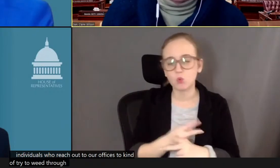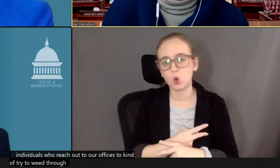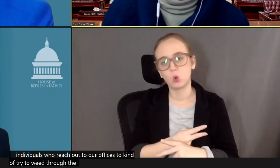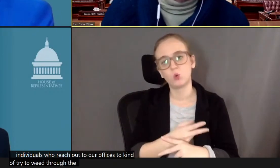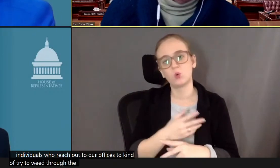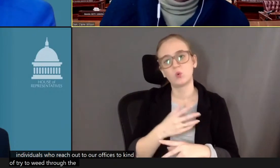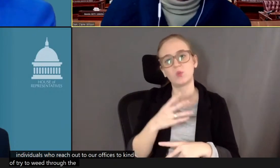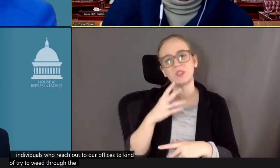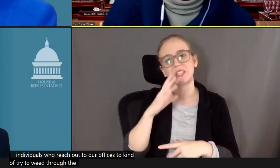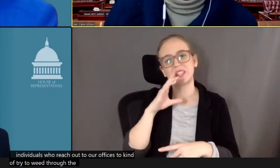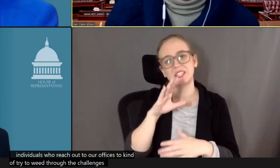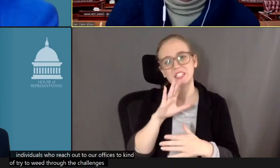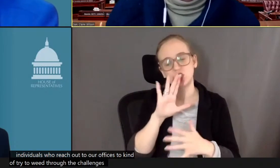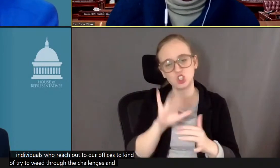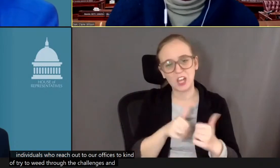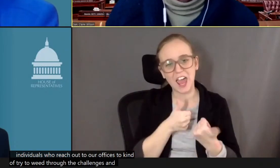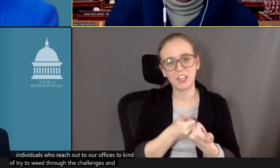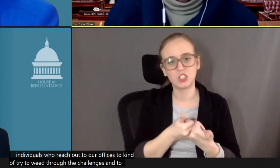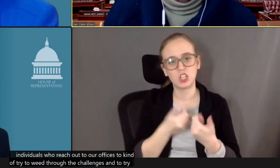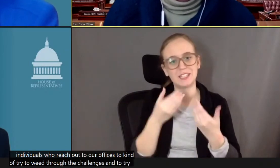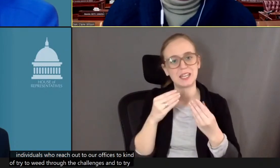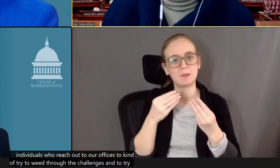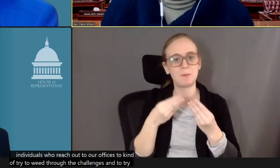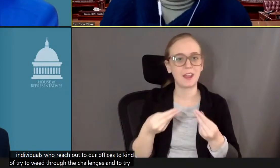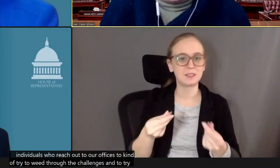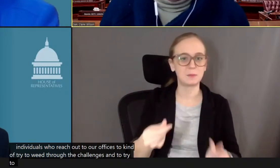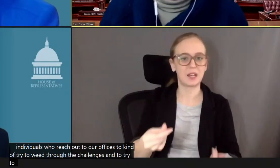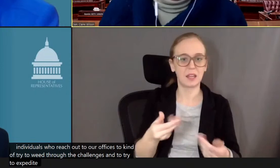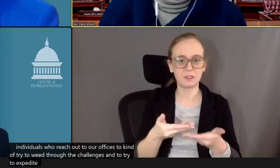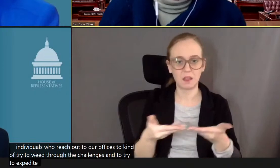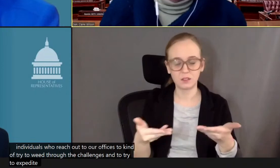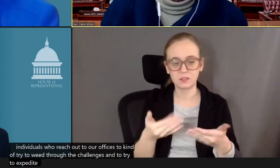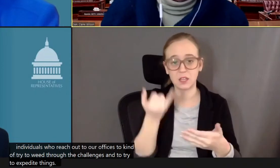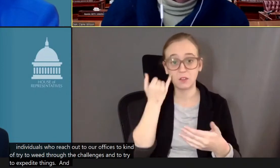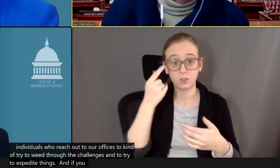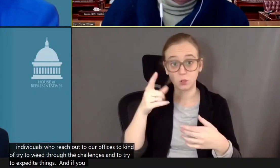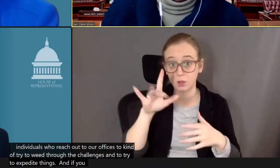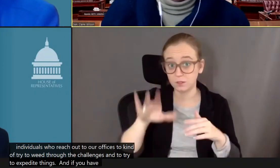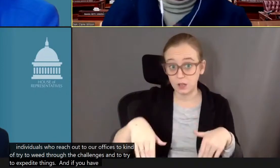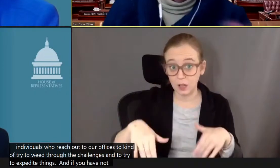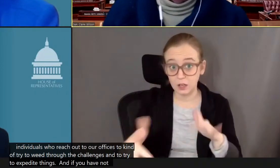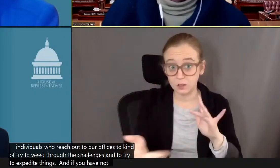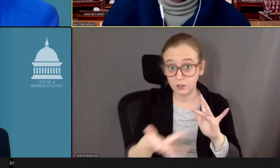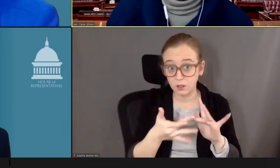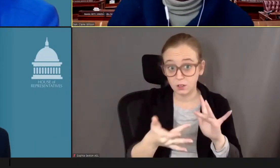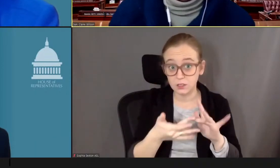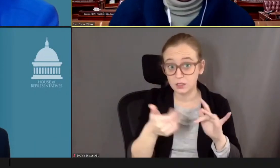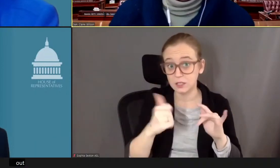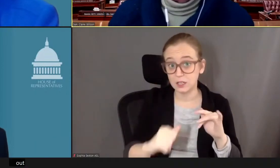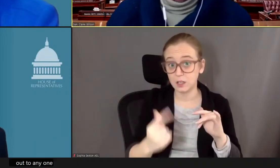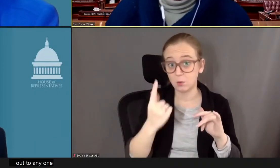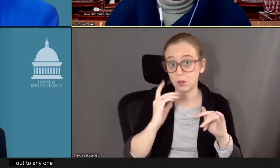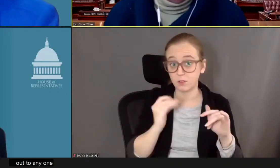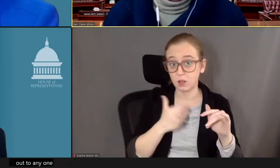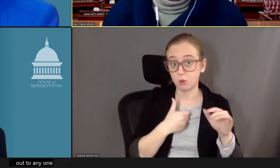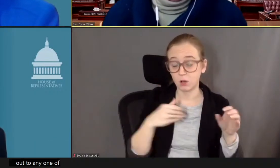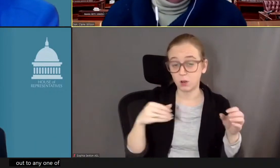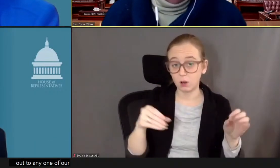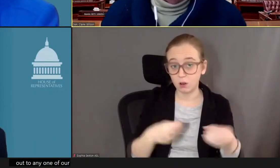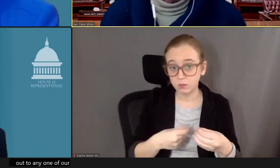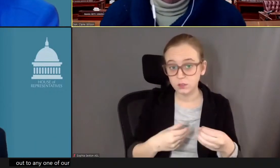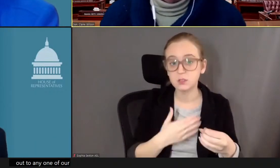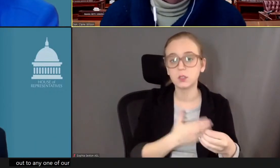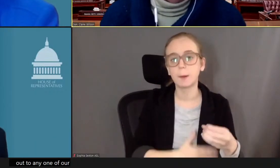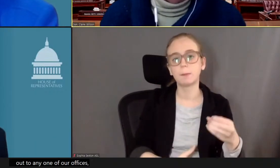try to expedite things. And if you have not reached out to any one of our offices, please